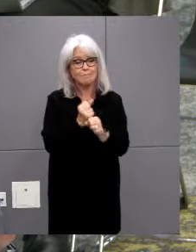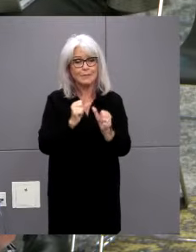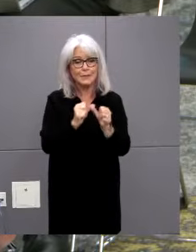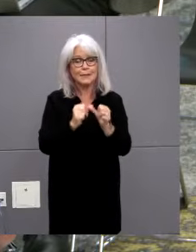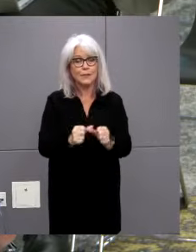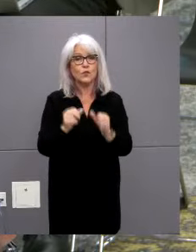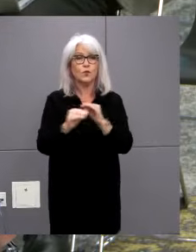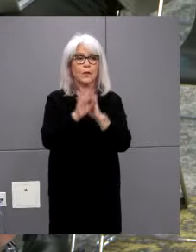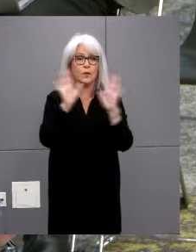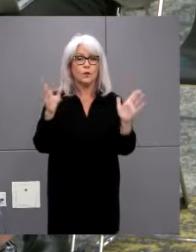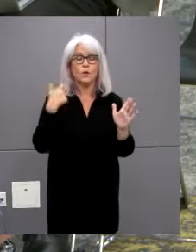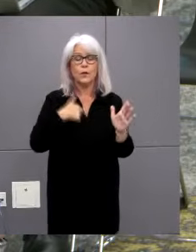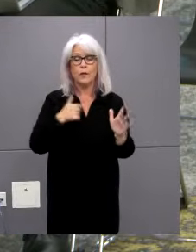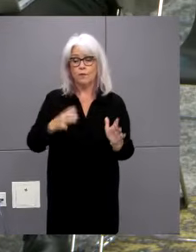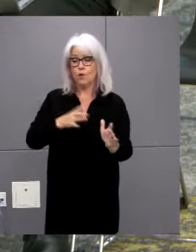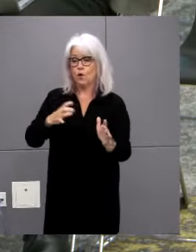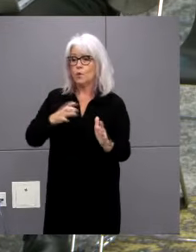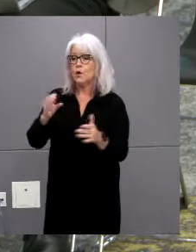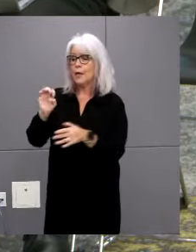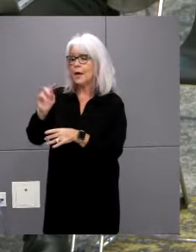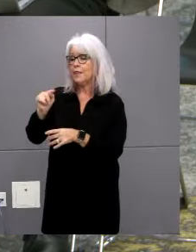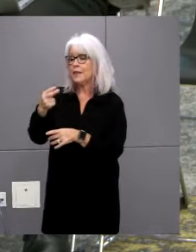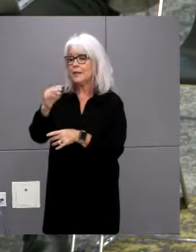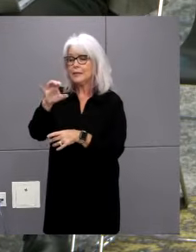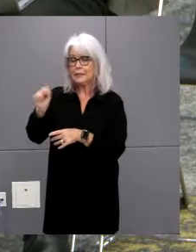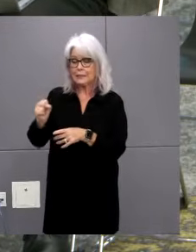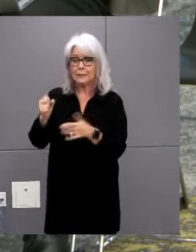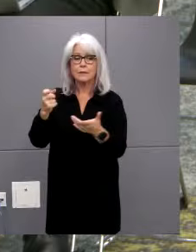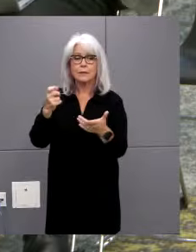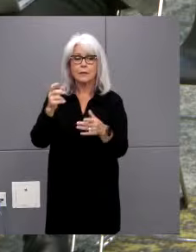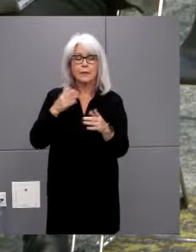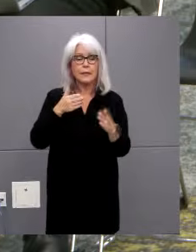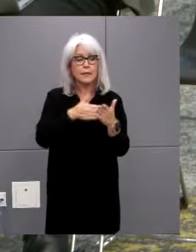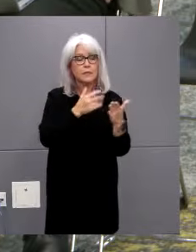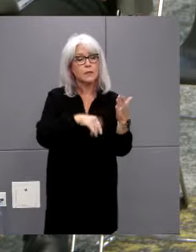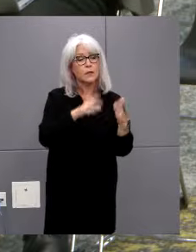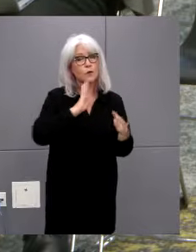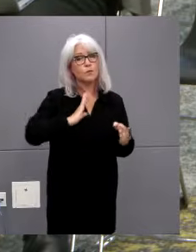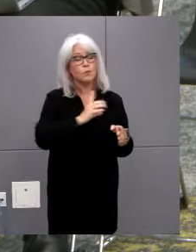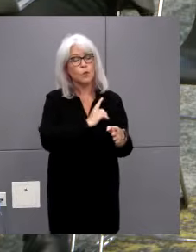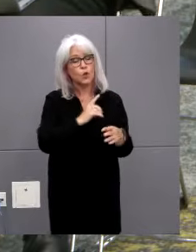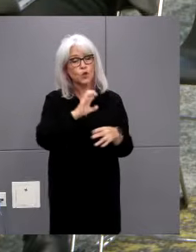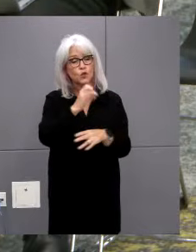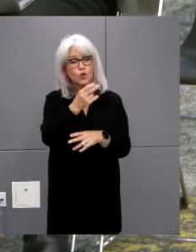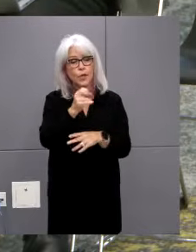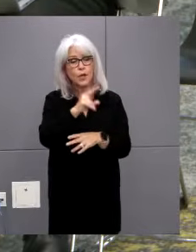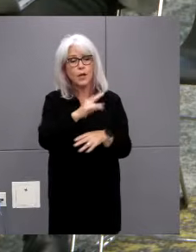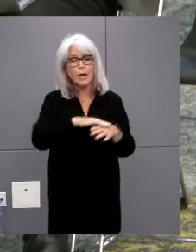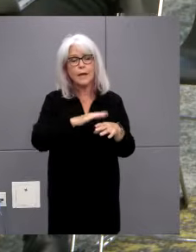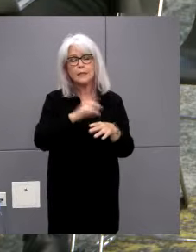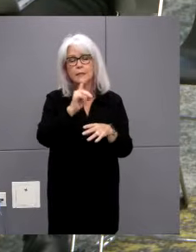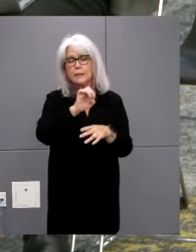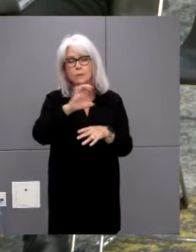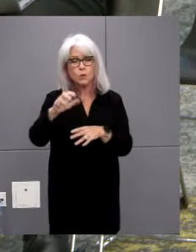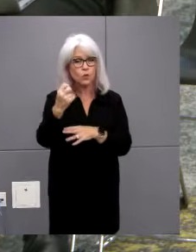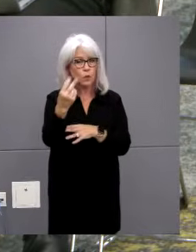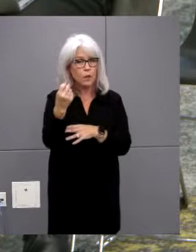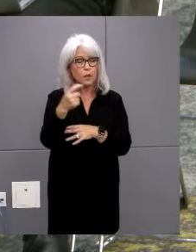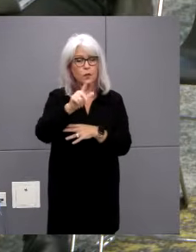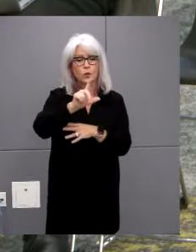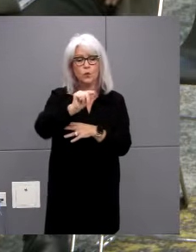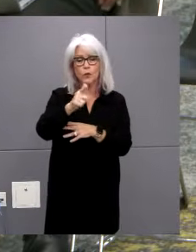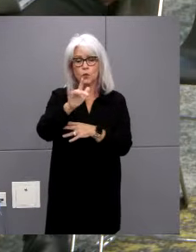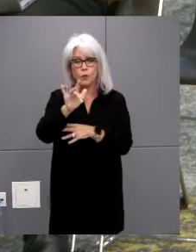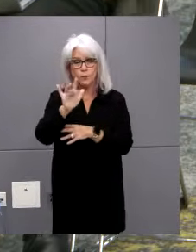has filed a formal ethics complaint against the board chair. During the arbitration hearing on December 12, 2025, in